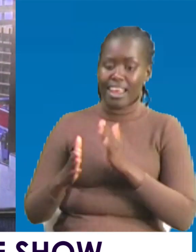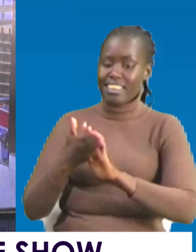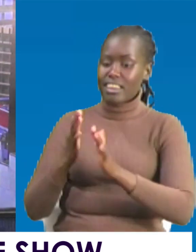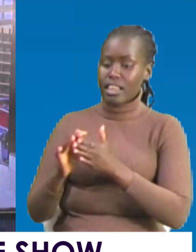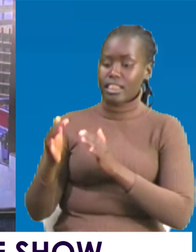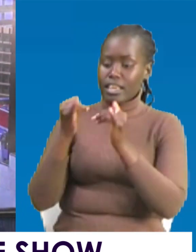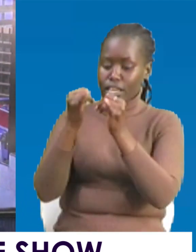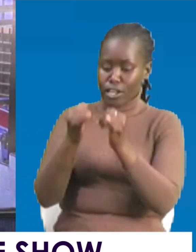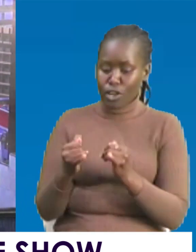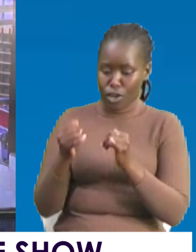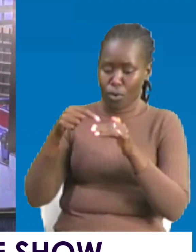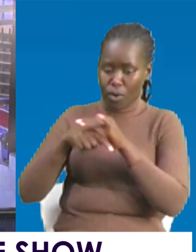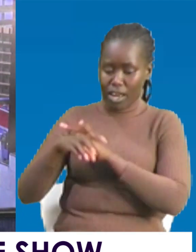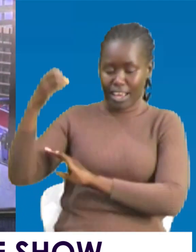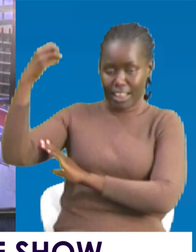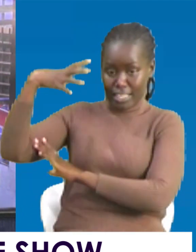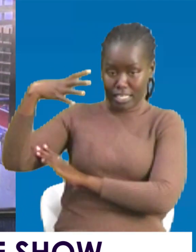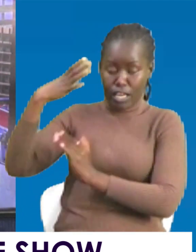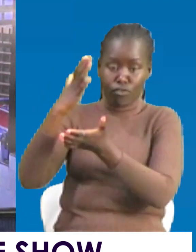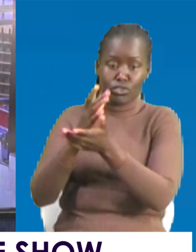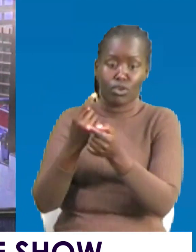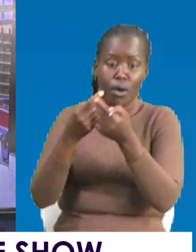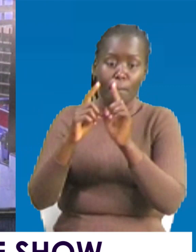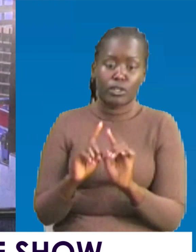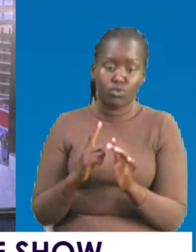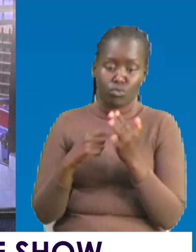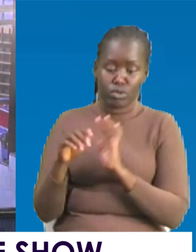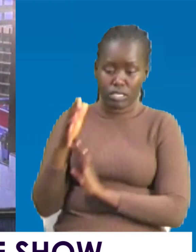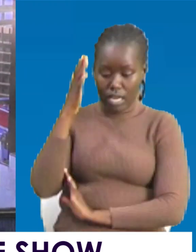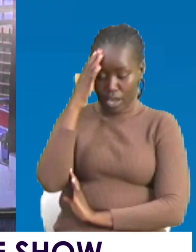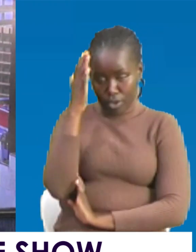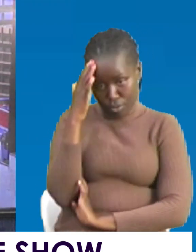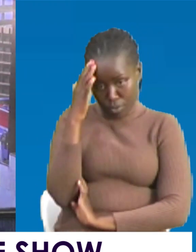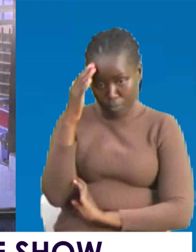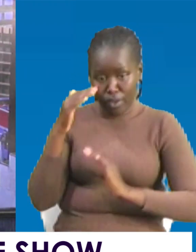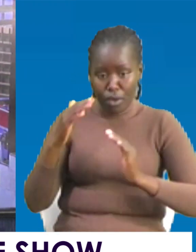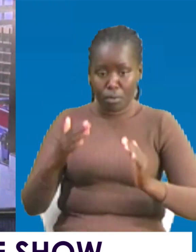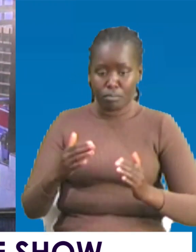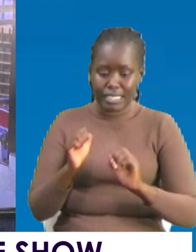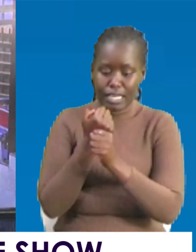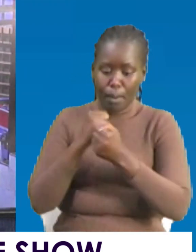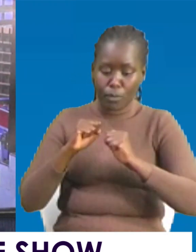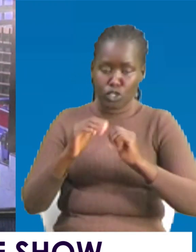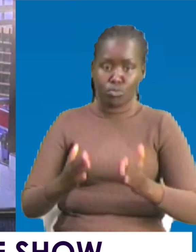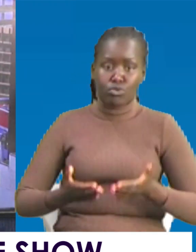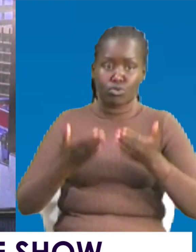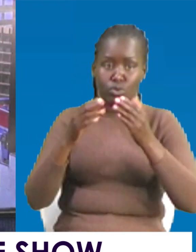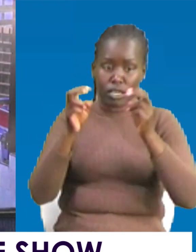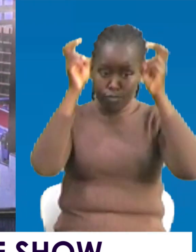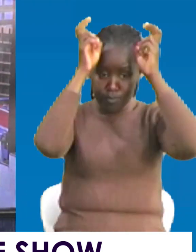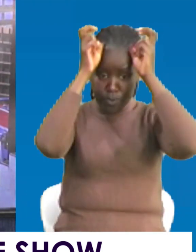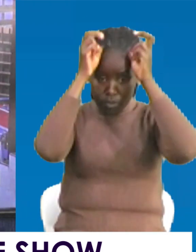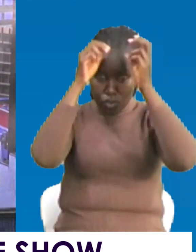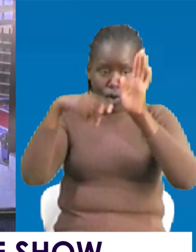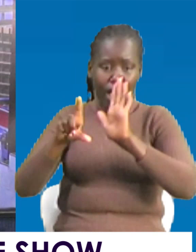the sun. That is for sure. But one thing I know, we cannot give evil a legal ground to